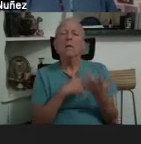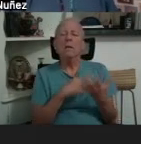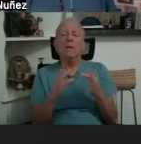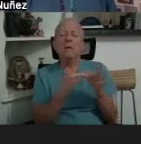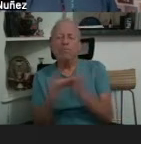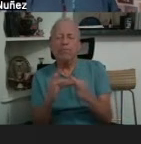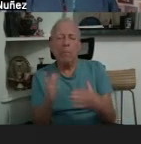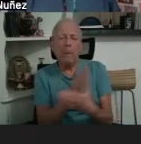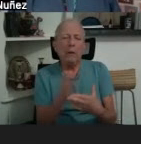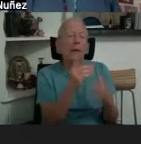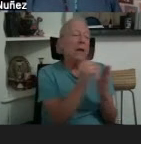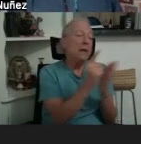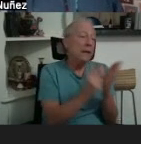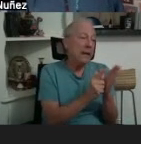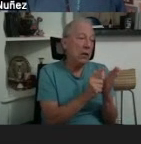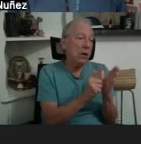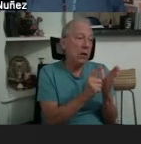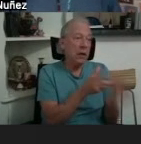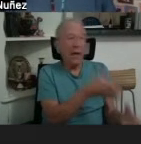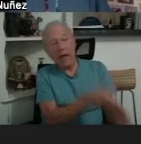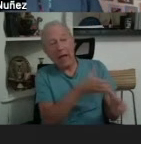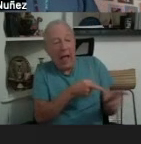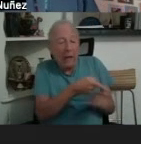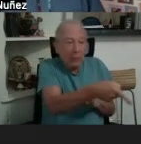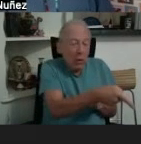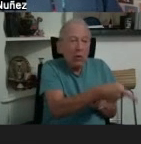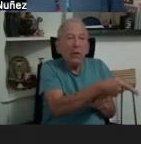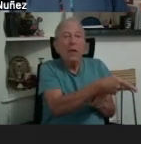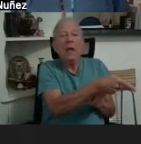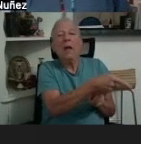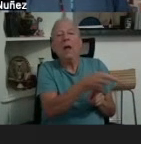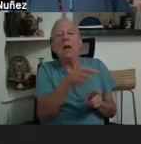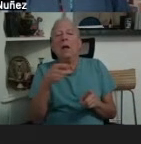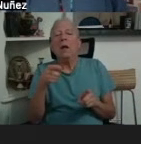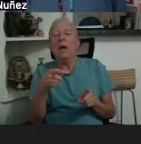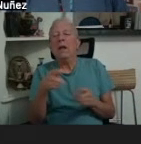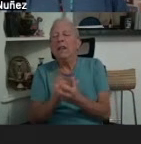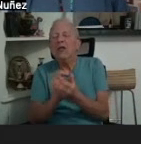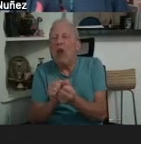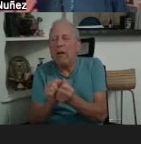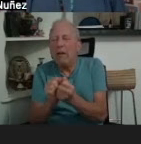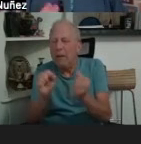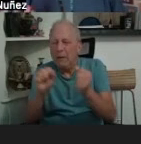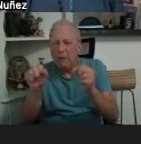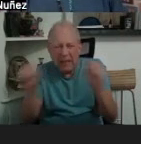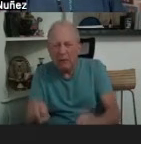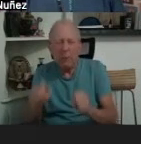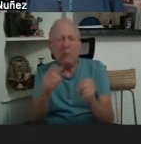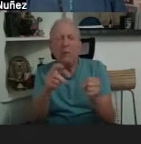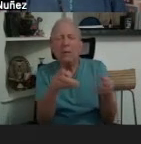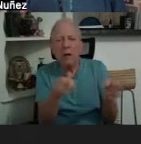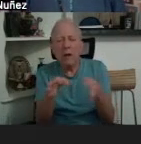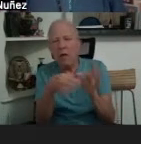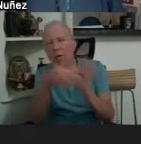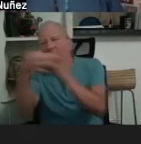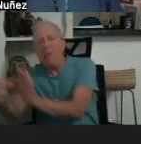to transition from destructive economic systems to innovative and cooperative alternatives. So our programs work together